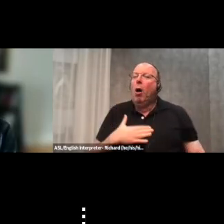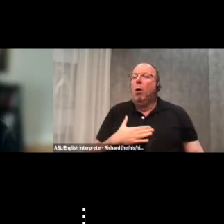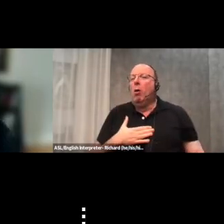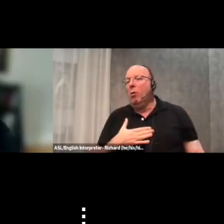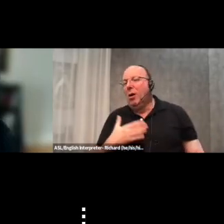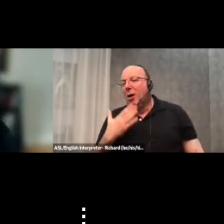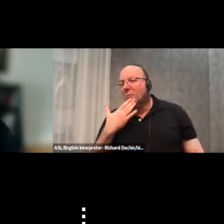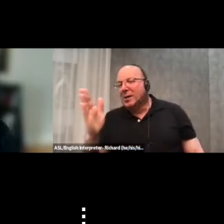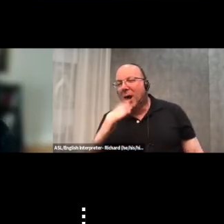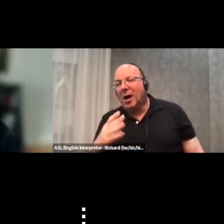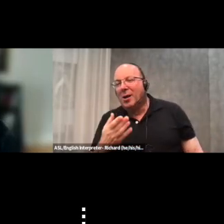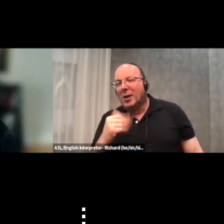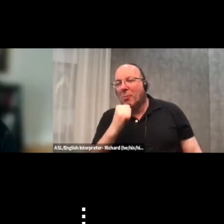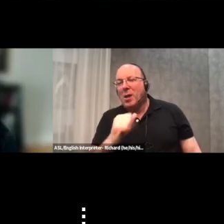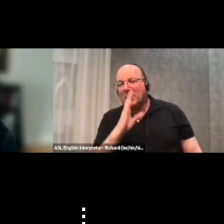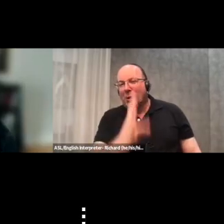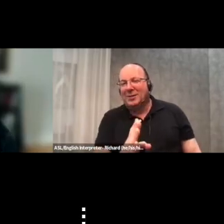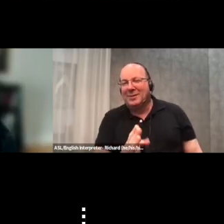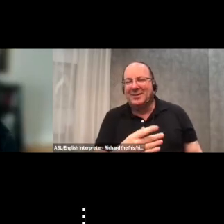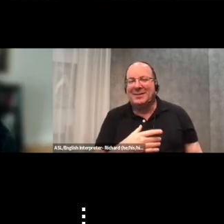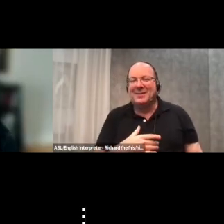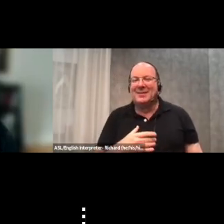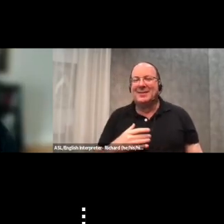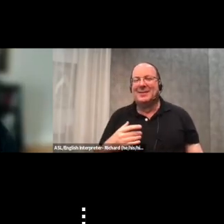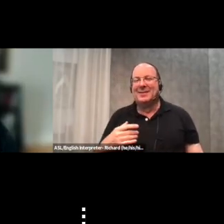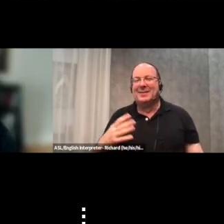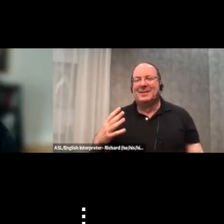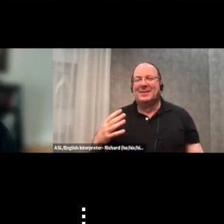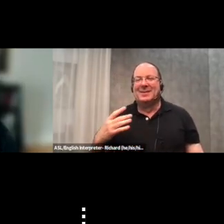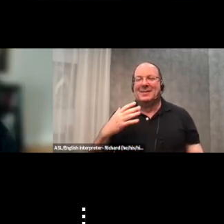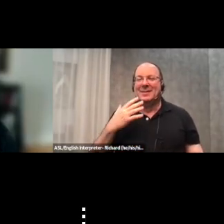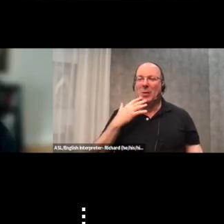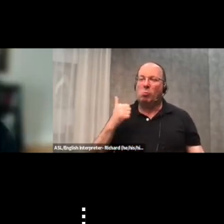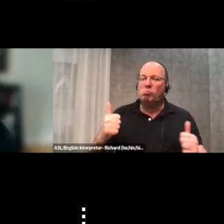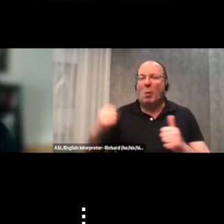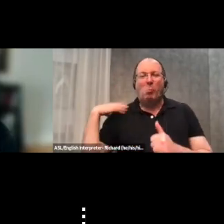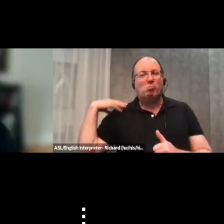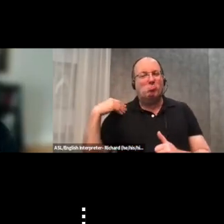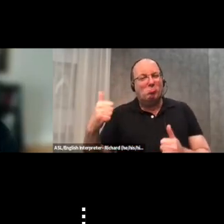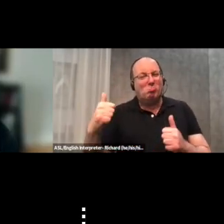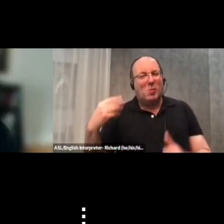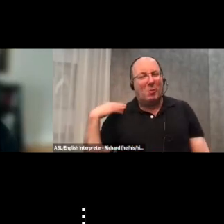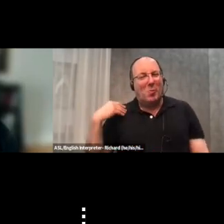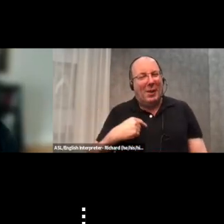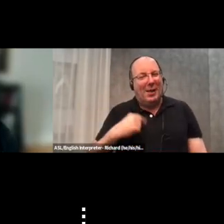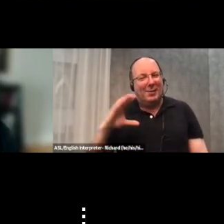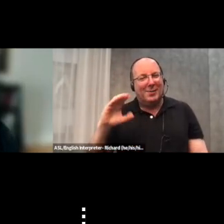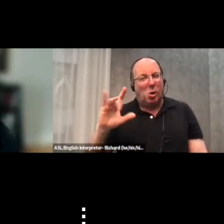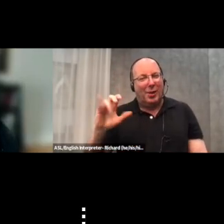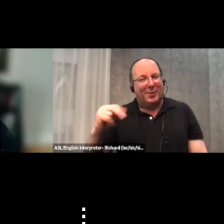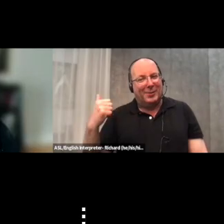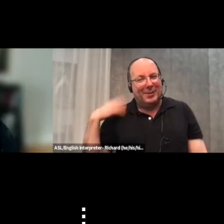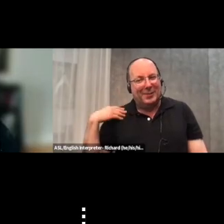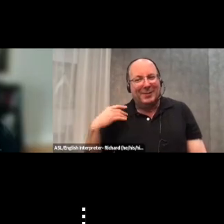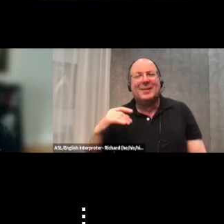not, I'm not. And, and every day I kick myself and say, well done, Colin. But so much of it too